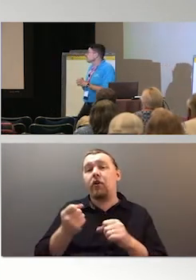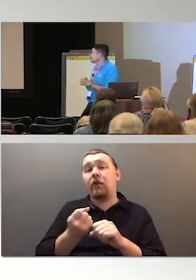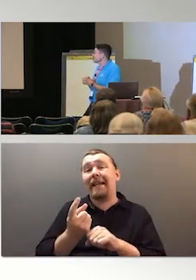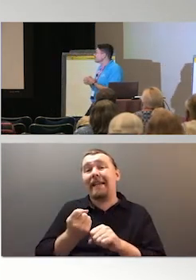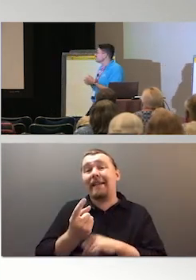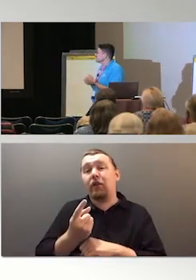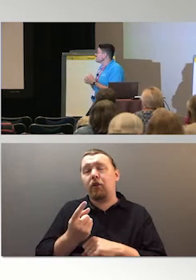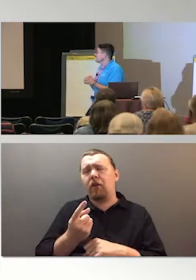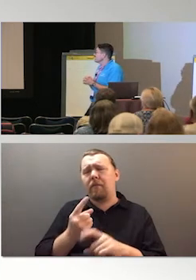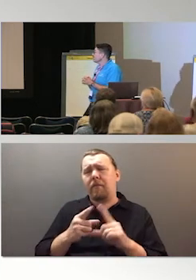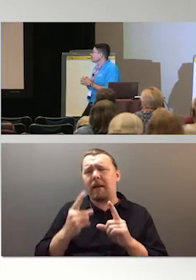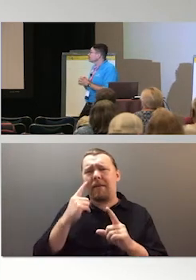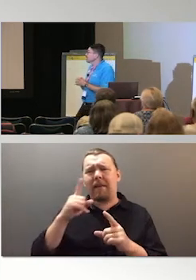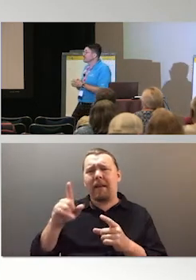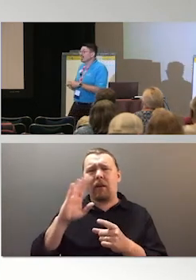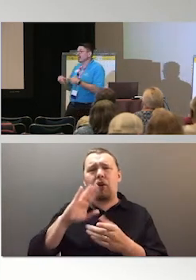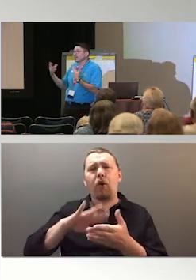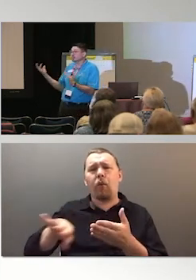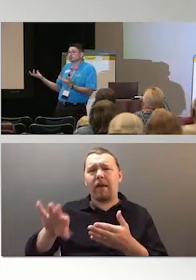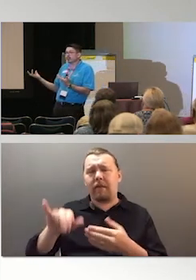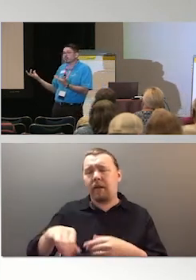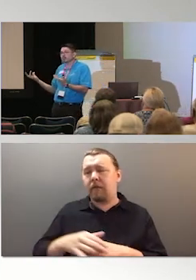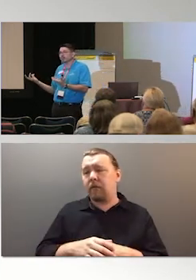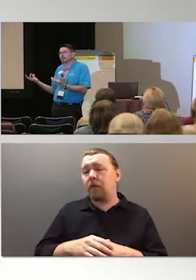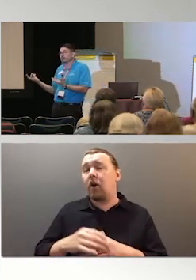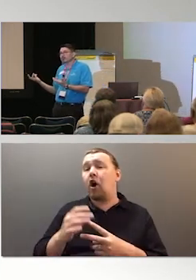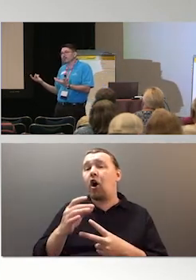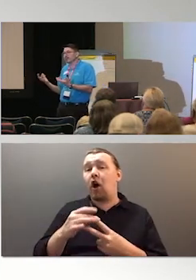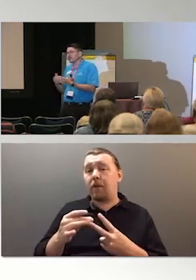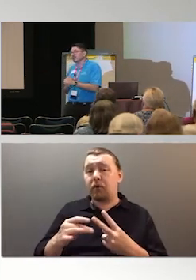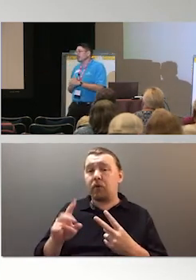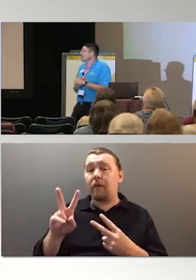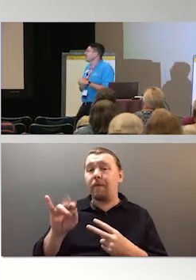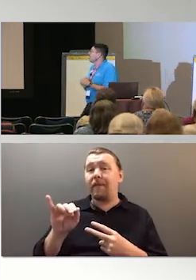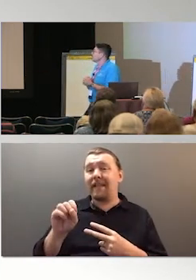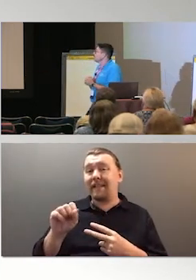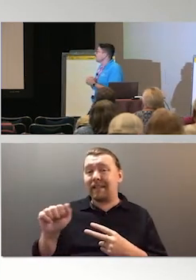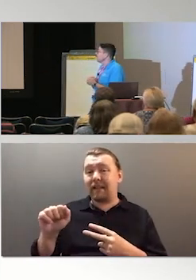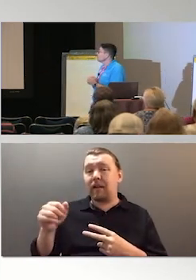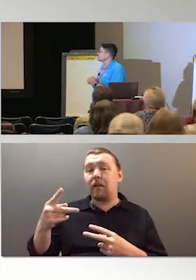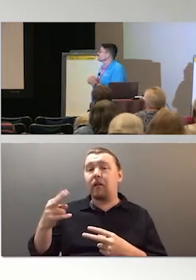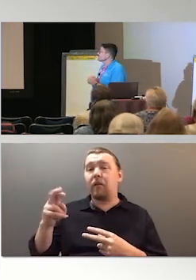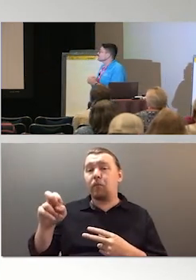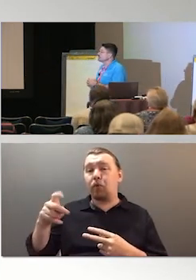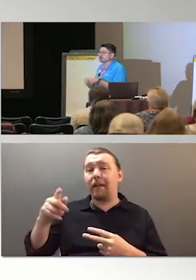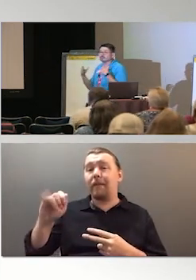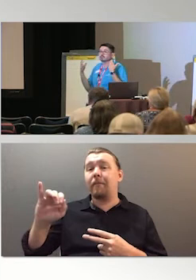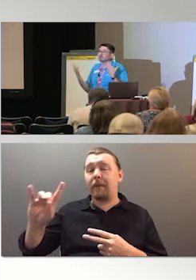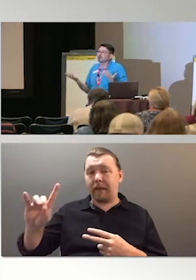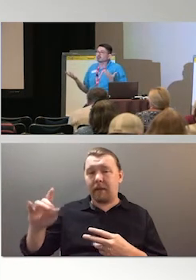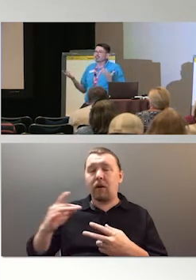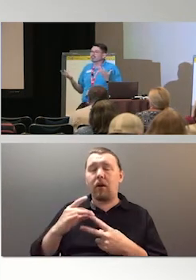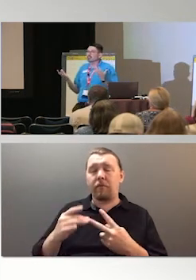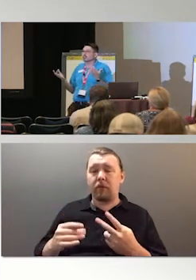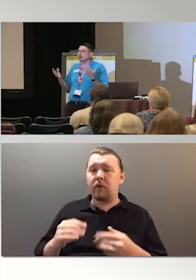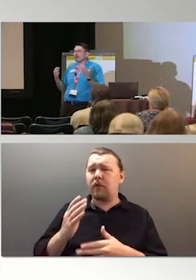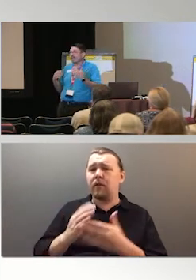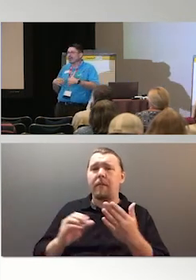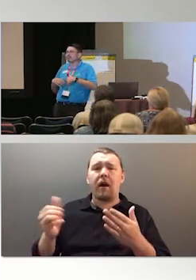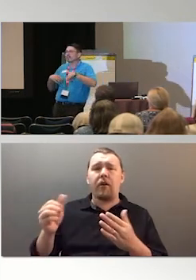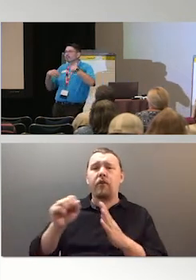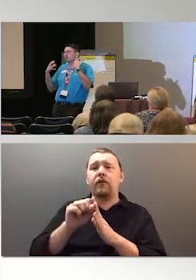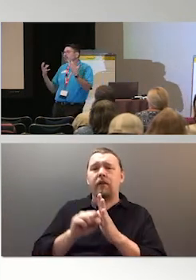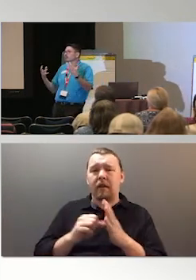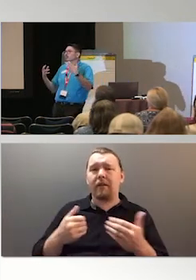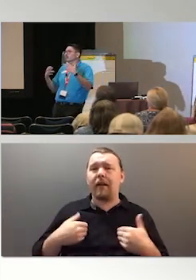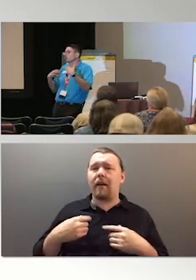being waived. We do have an optional ABLE Visa prepaid, but other states most likely will